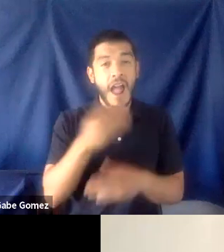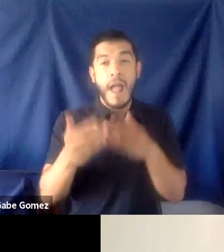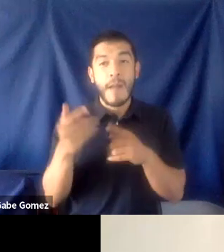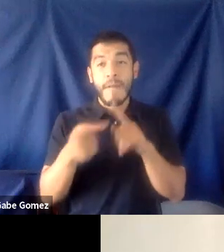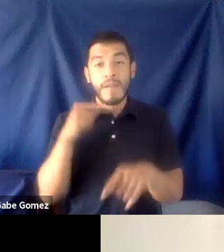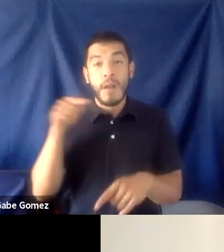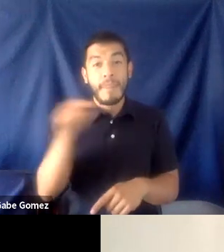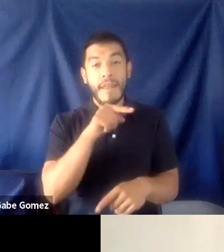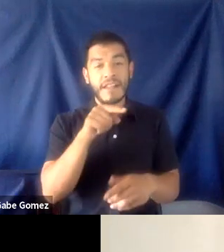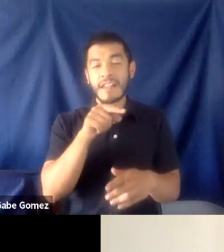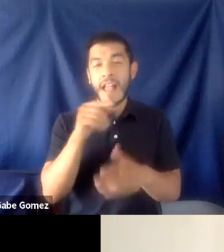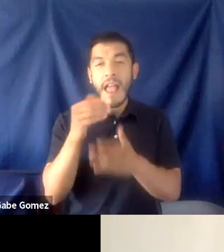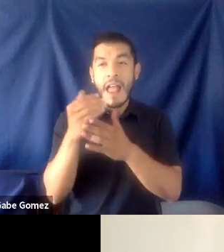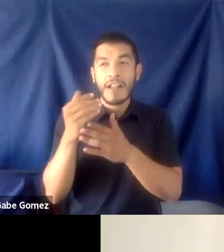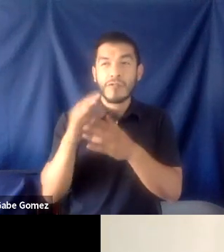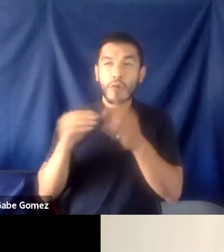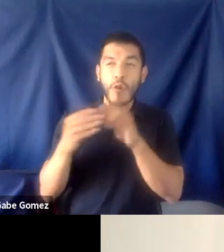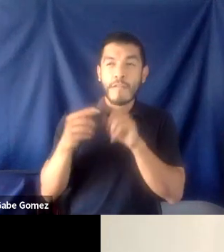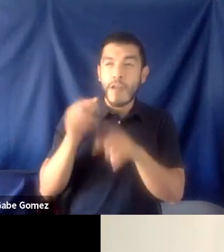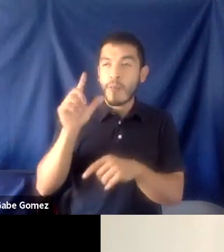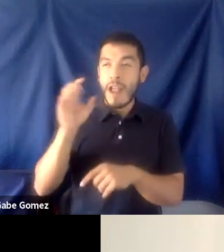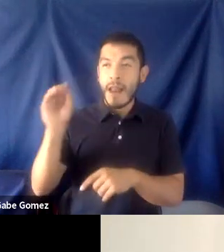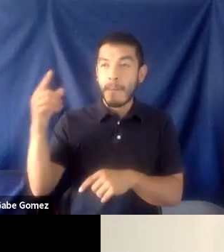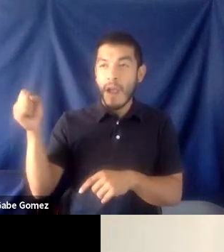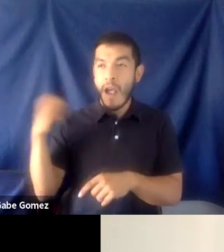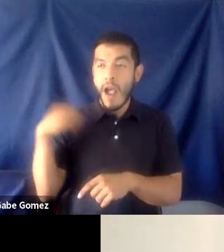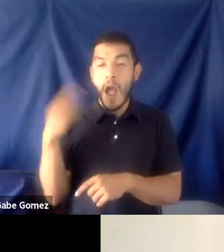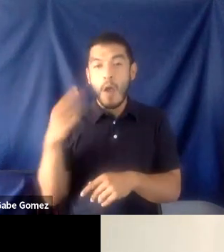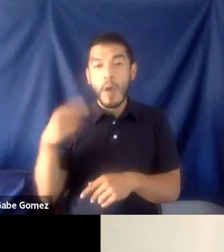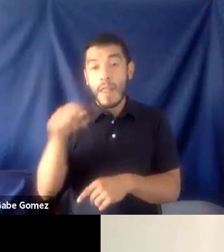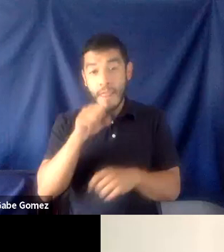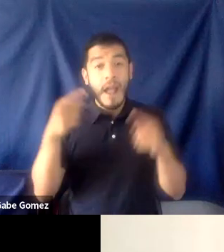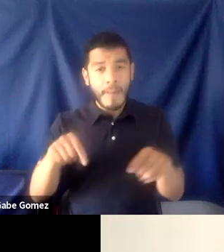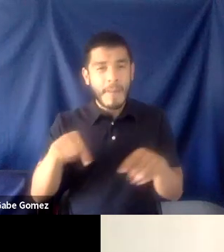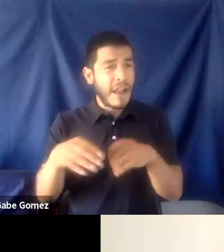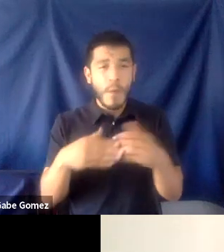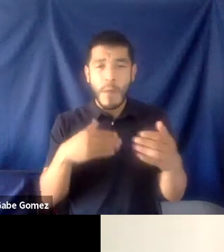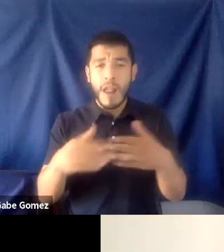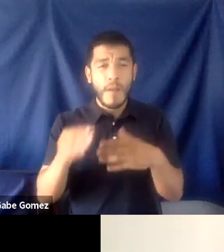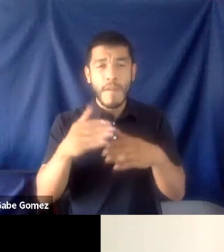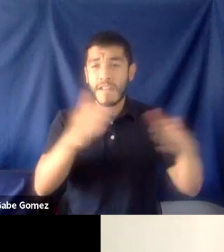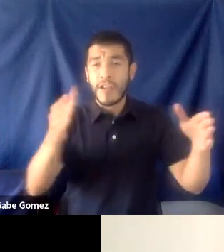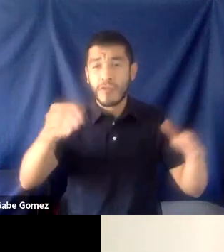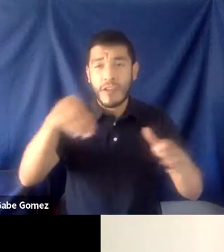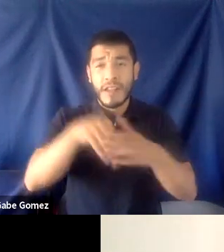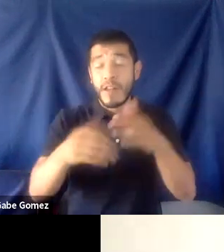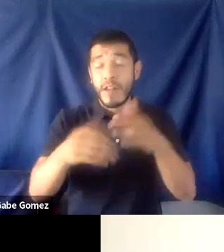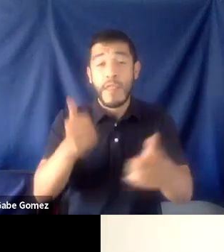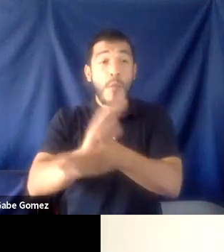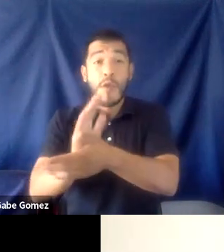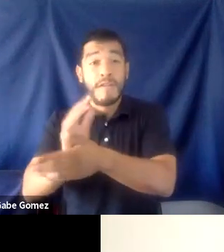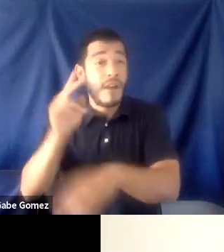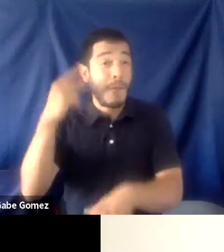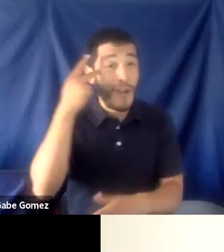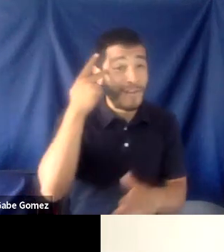the lessons of Grace Lee Boggs, I realized like that can also happen in whatever field you're in, whether it's film, politics,